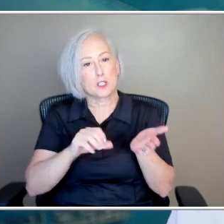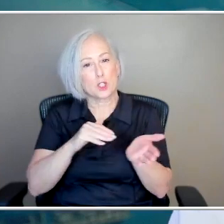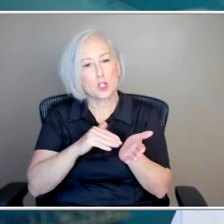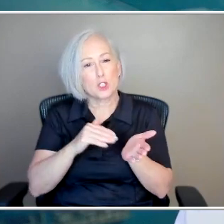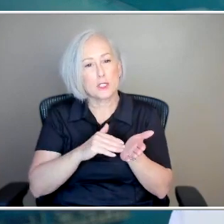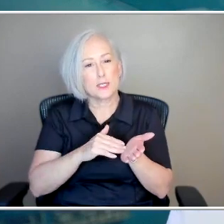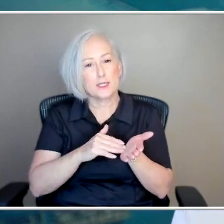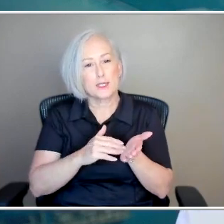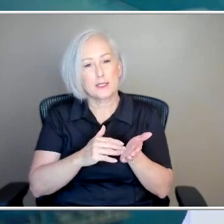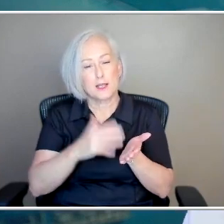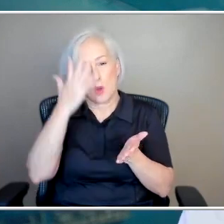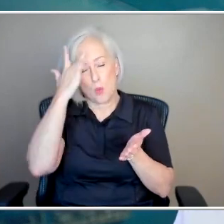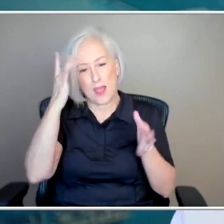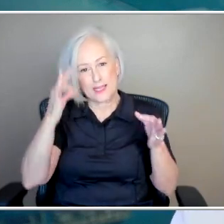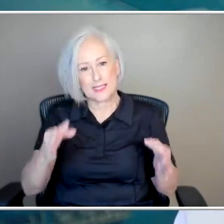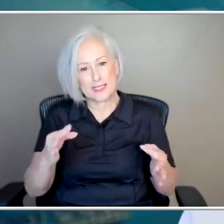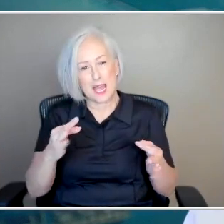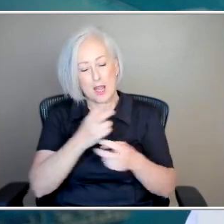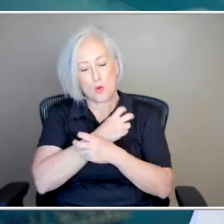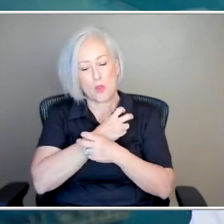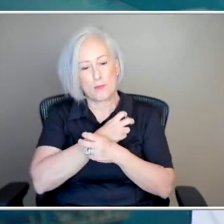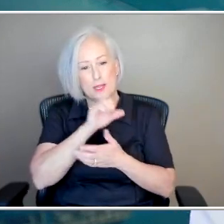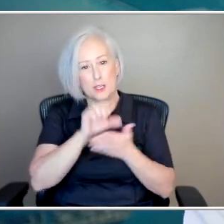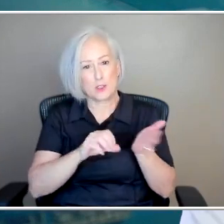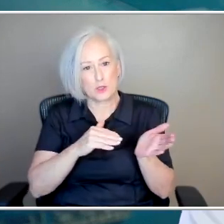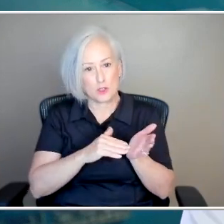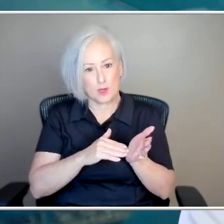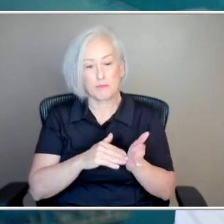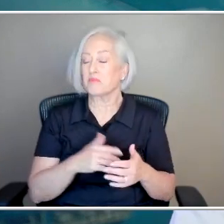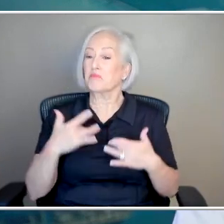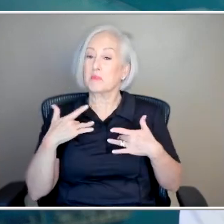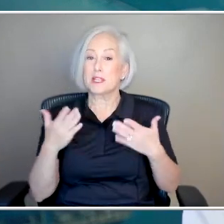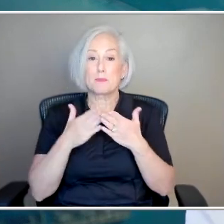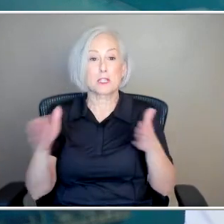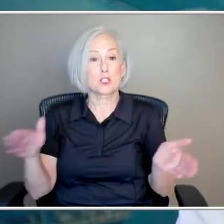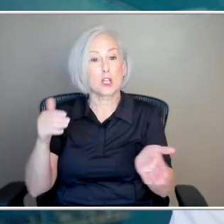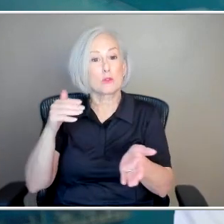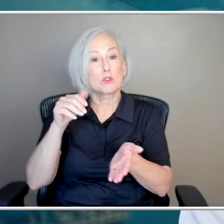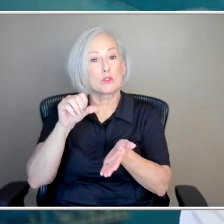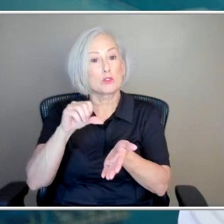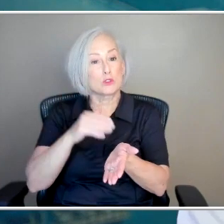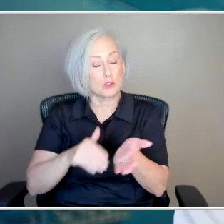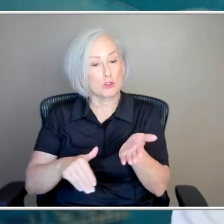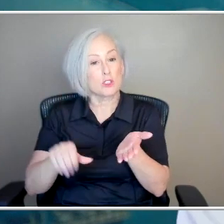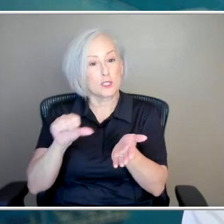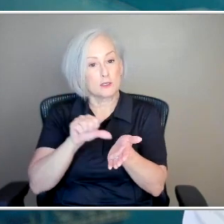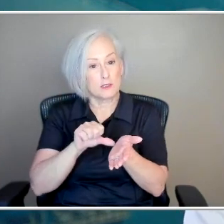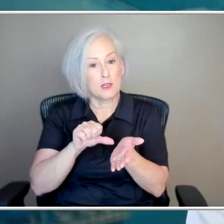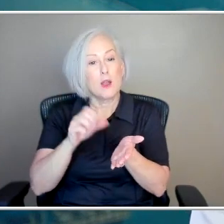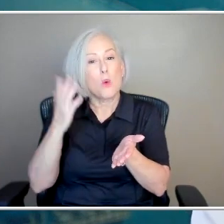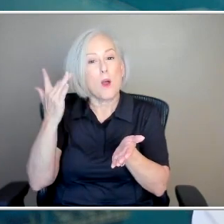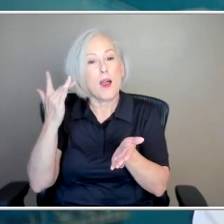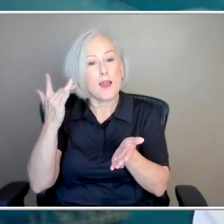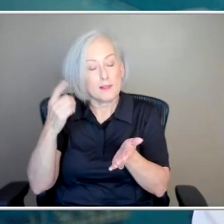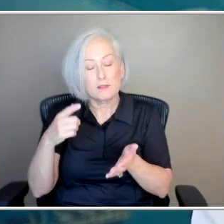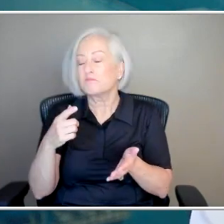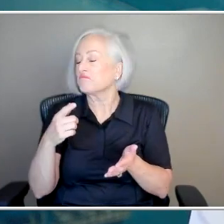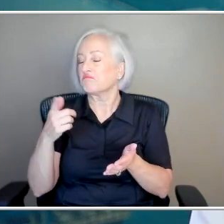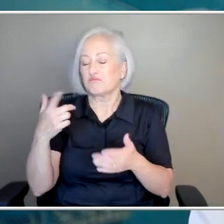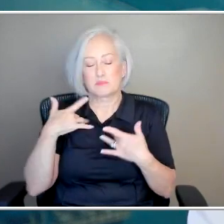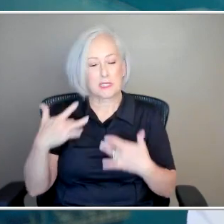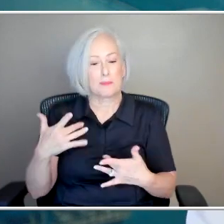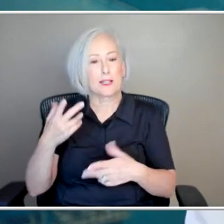treated by general surgeons because general surgeons treat hernias. And so many general surgeons across the world have applied general